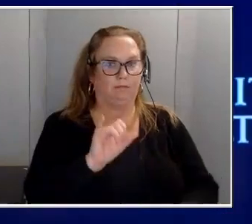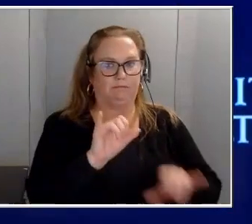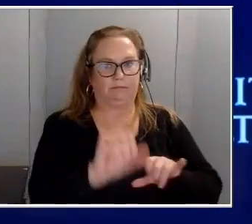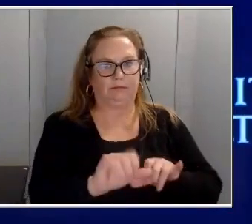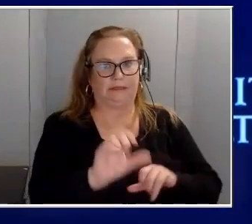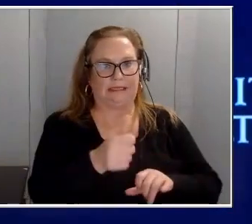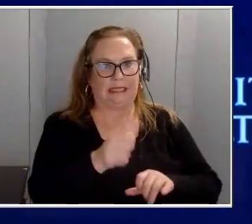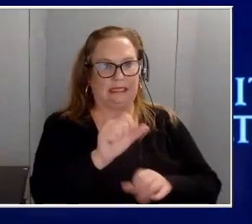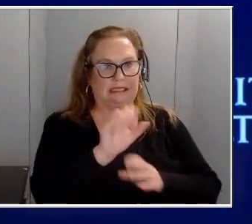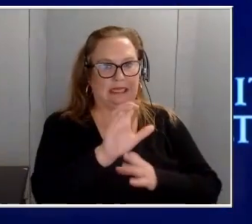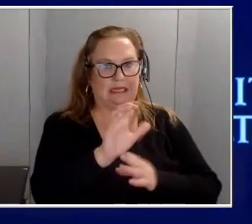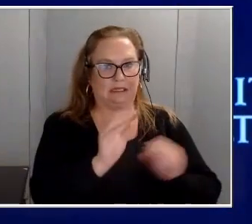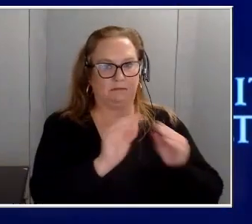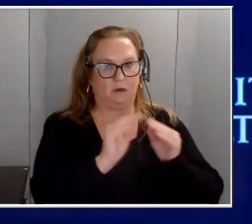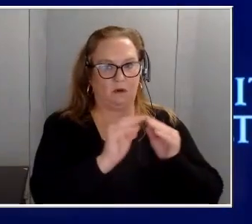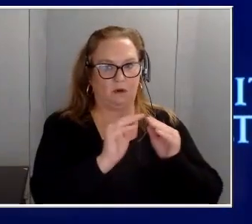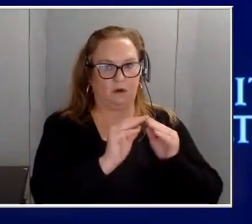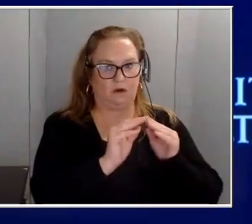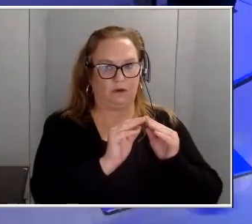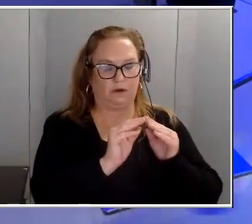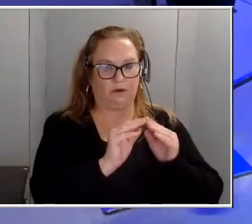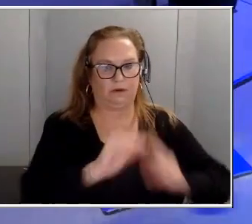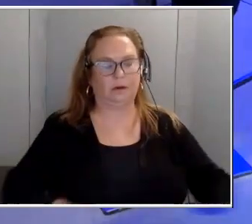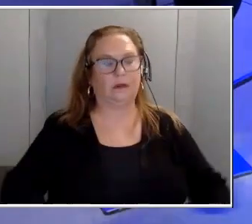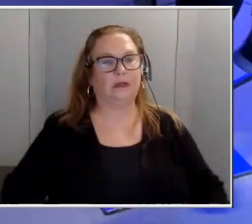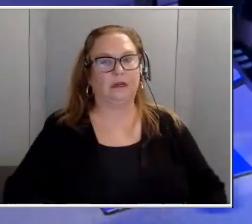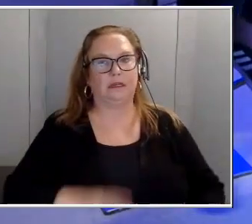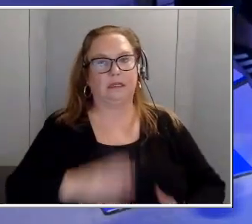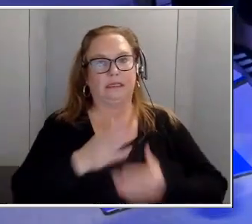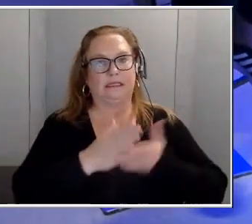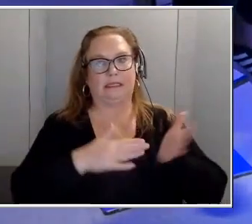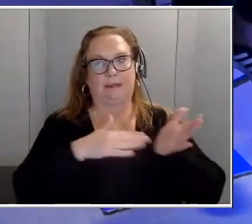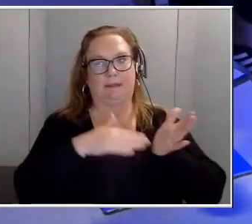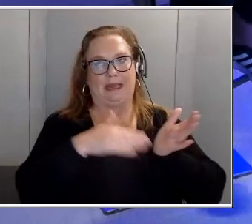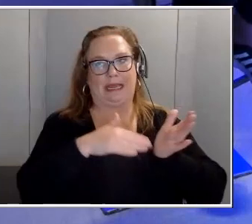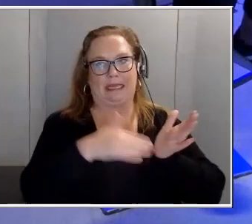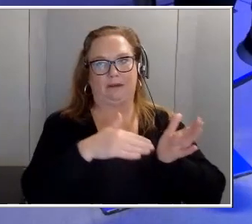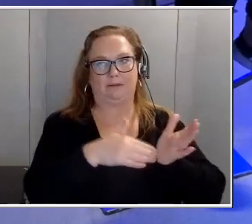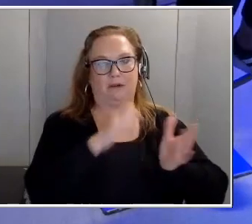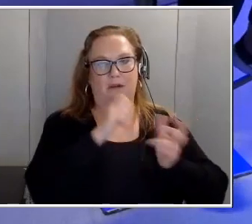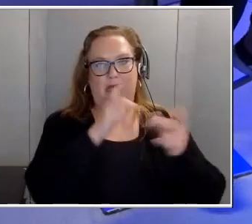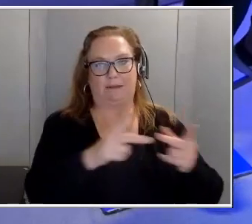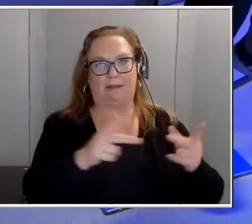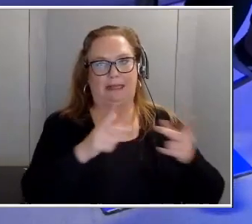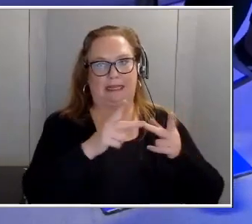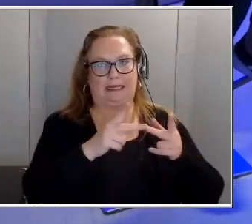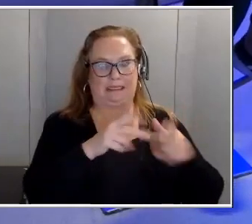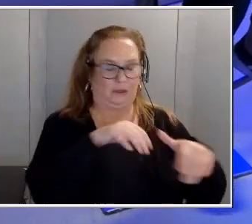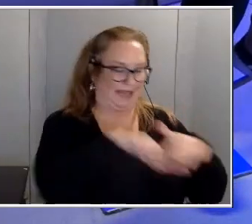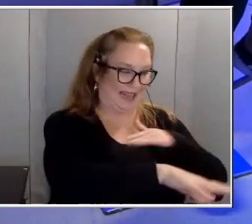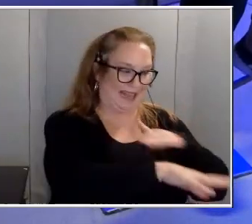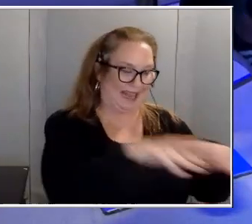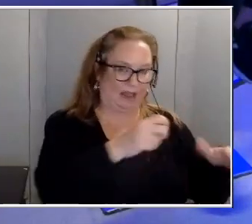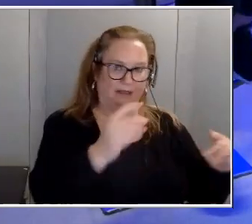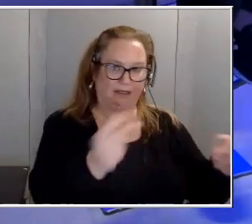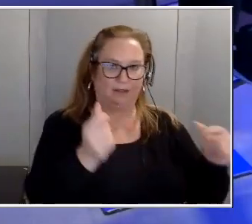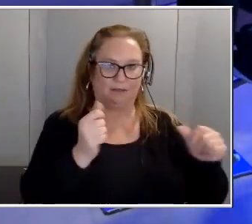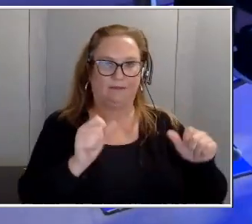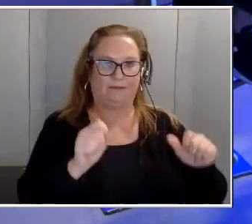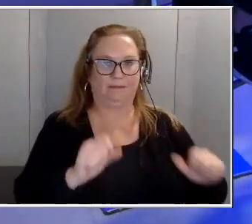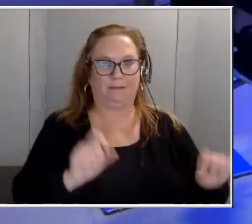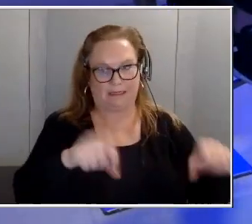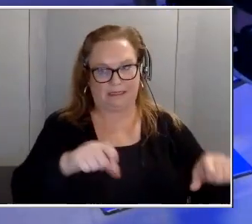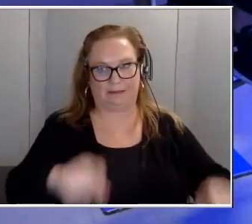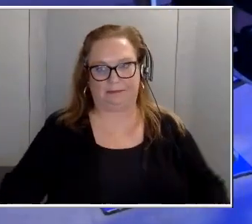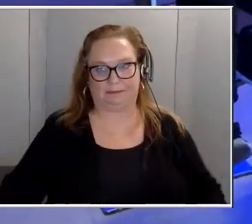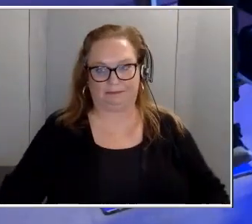10 seconds, see if a little bit more comes out. And some bathrooms, Doc, I'm sorry, are not a place to relax. You want to get in and get the heck out as soon as possible. I hear you. I know.